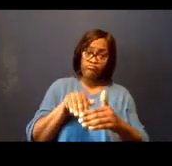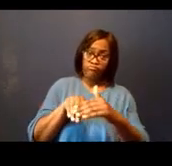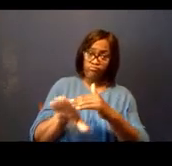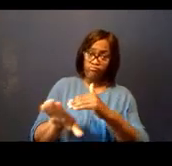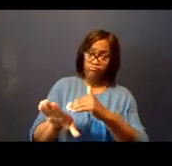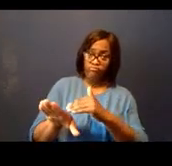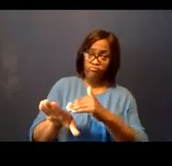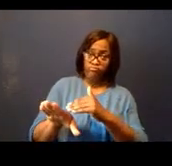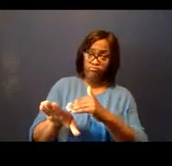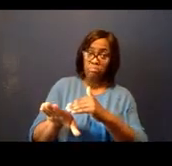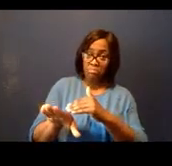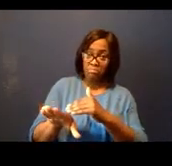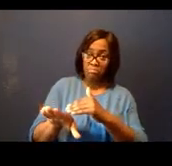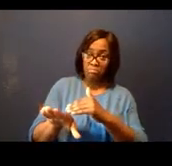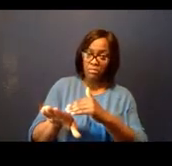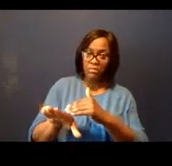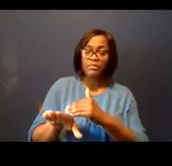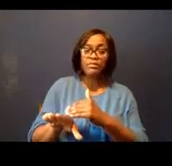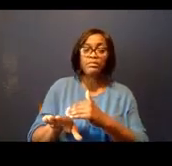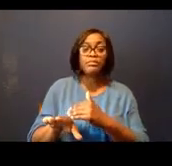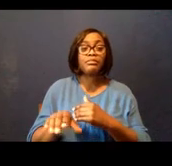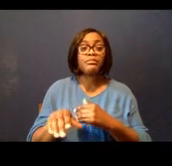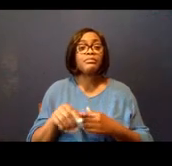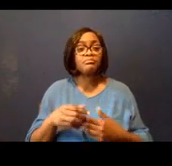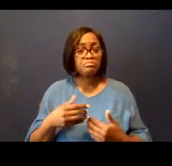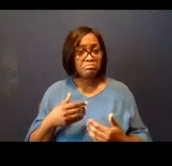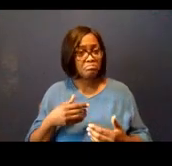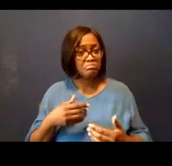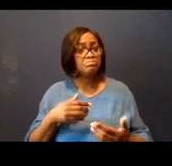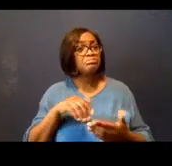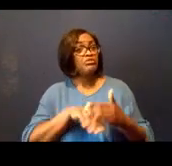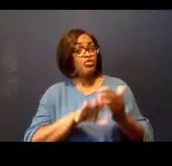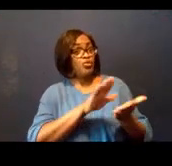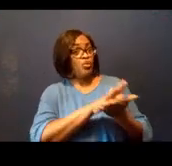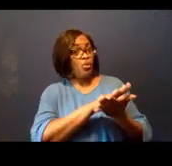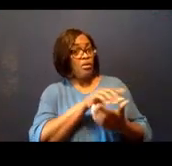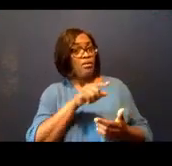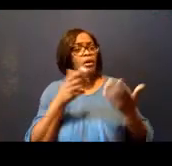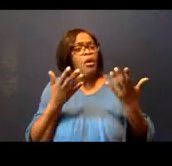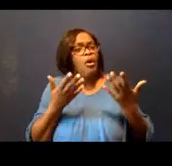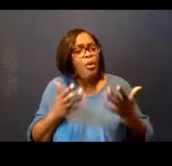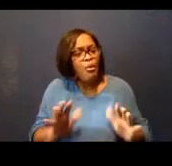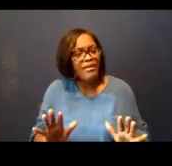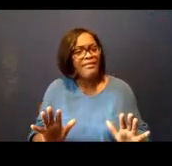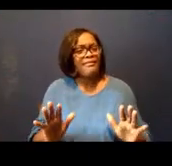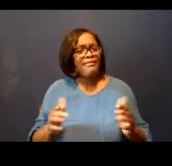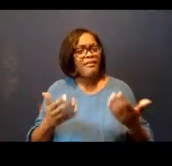And even then, there was a